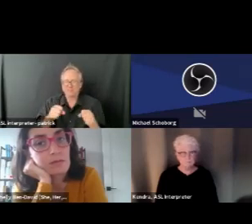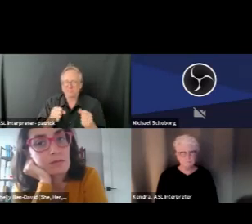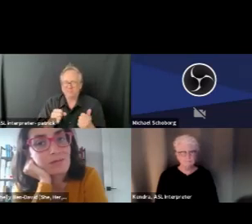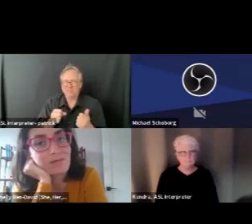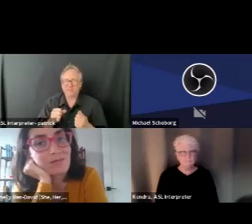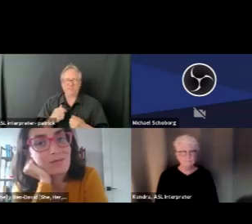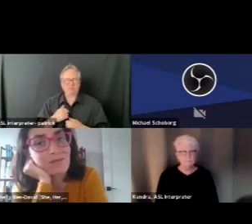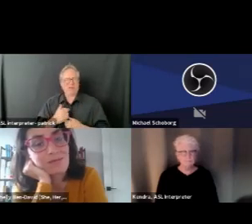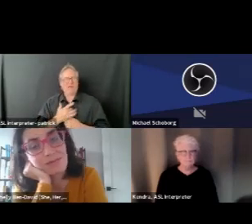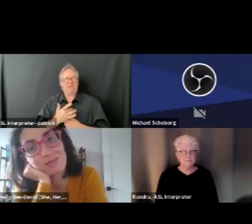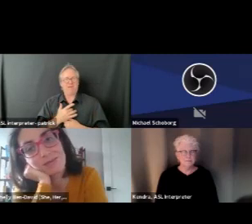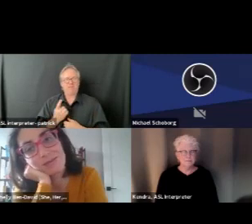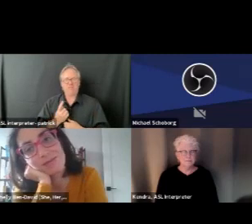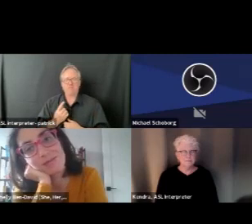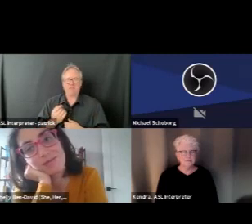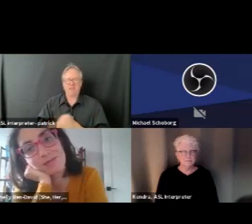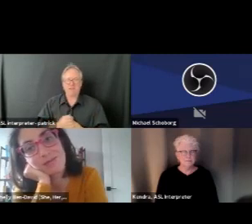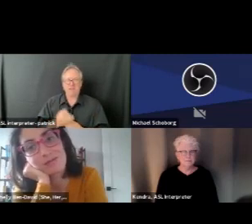fear that if some